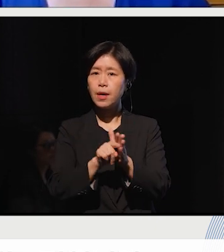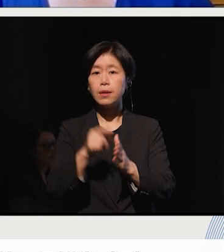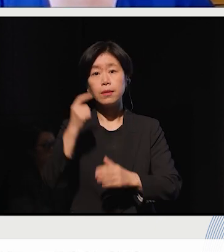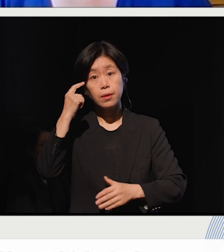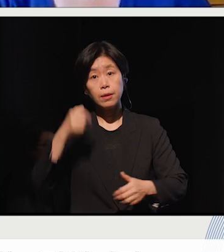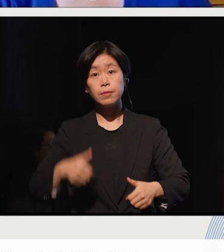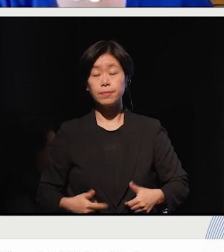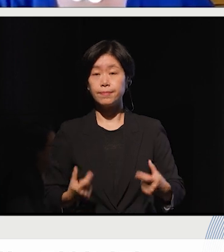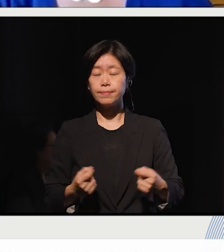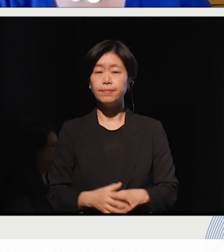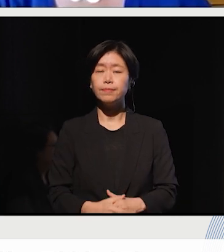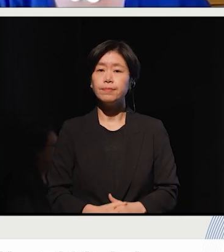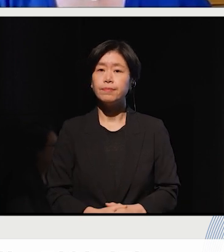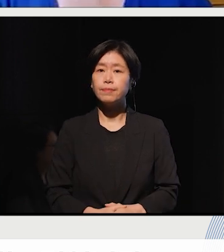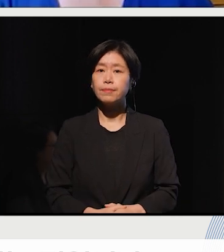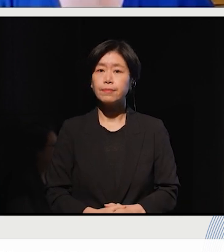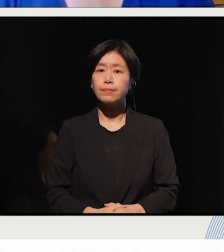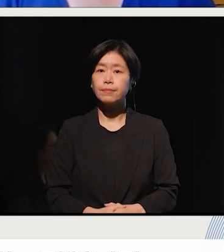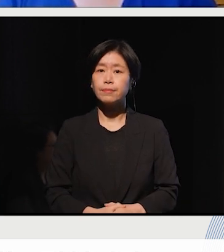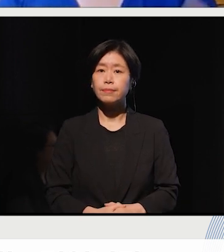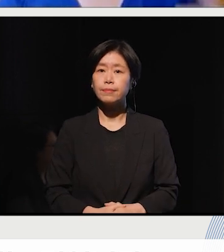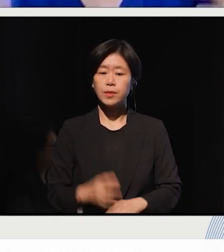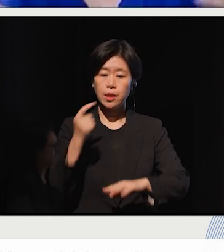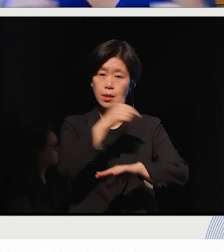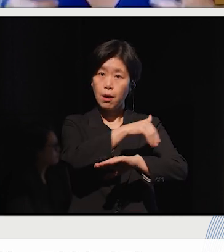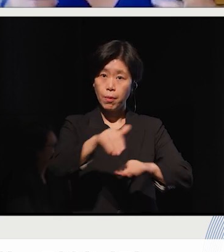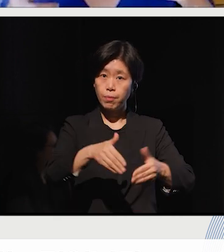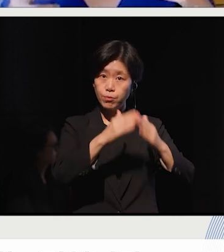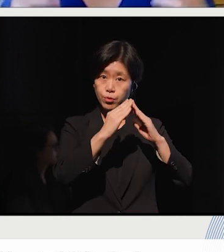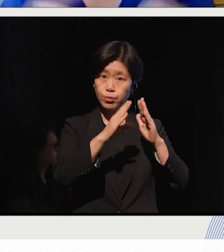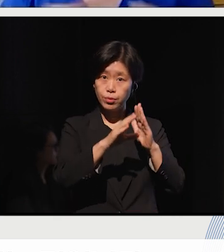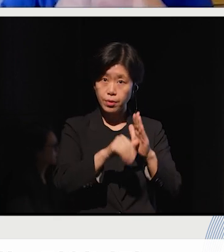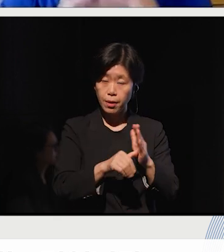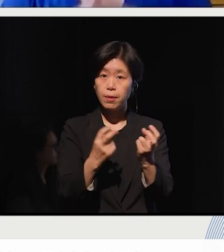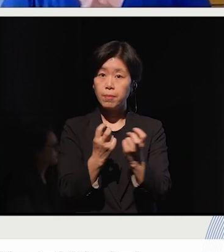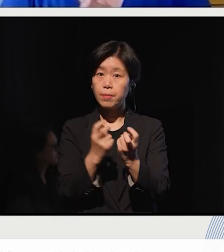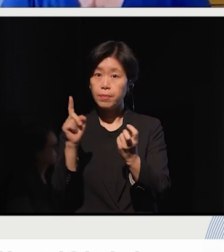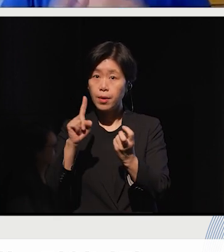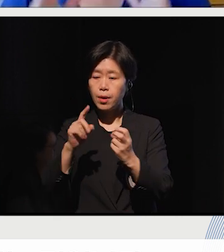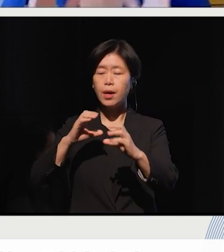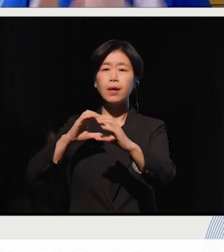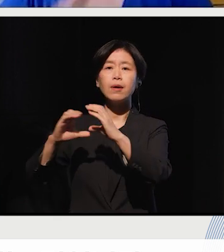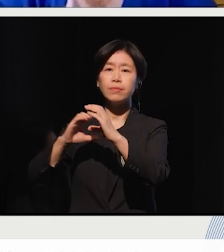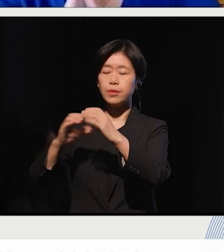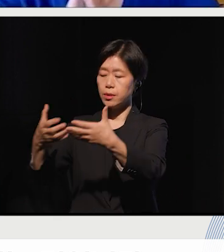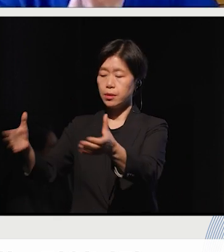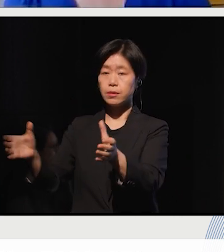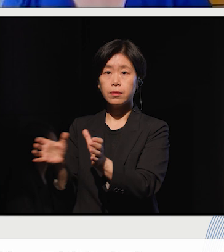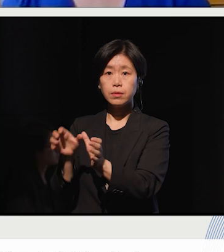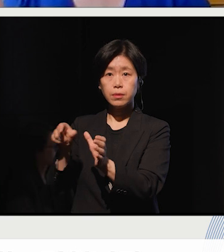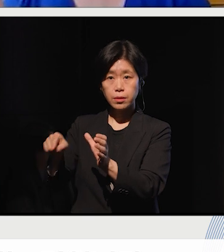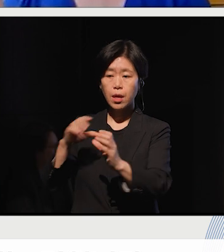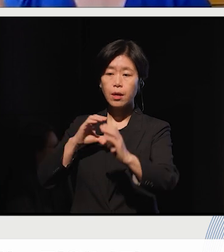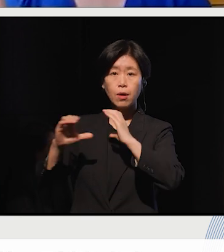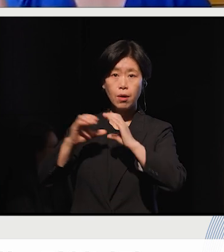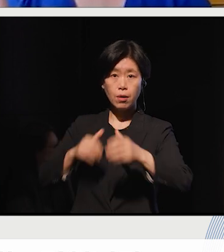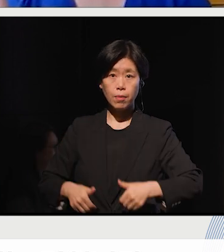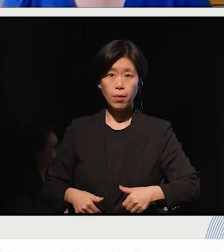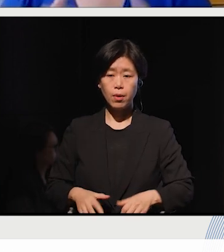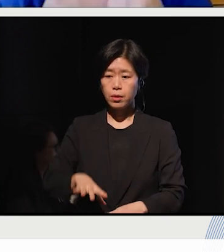Another step in the planning process is to engage with your community. I suggest that you start this from the